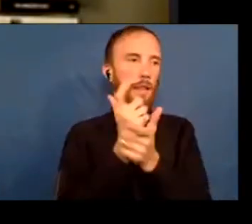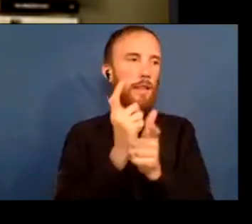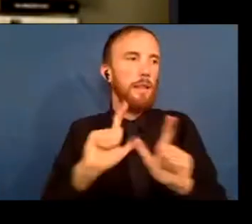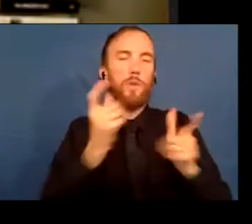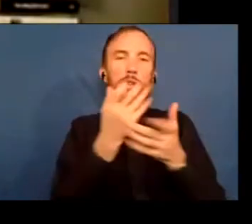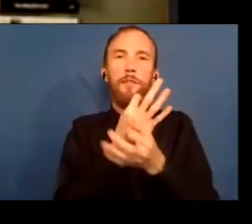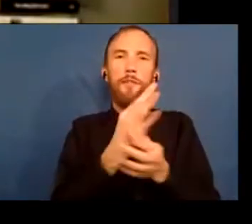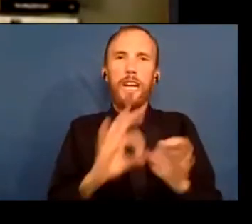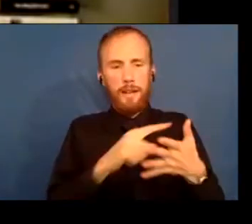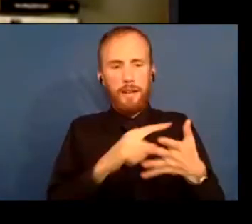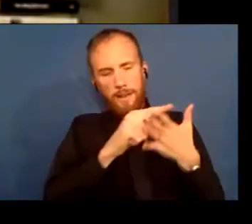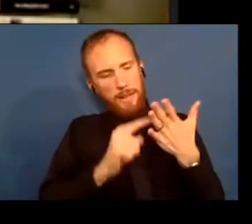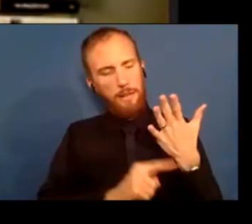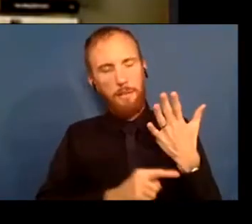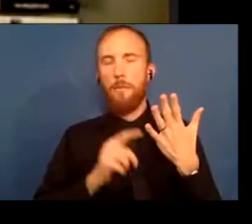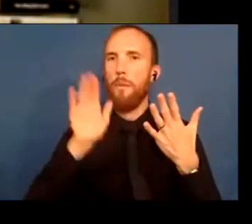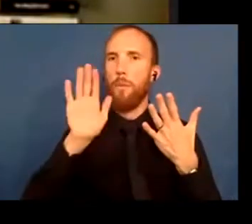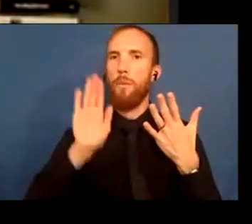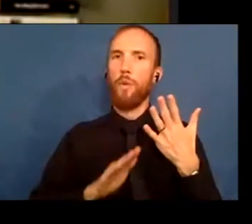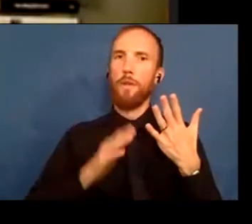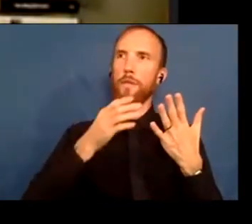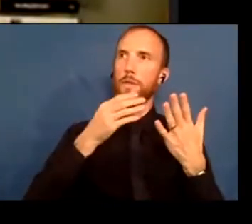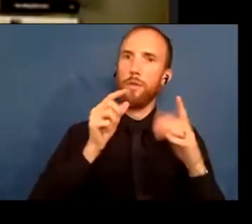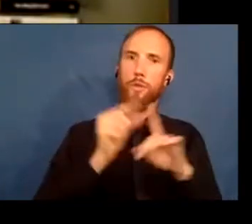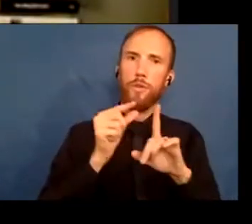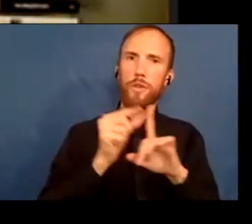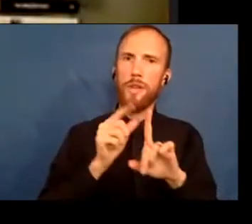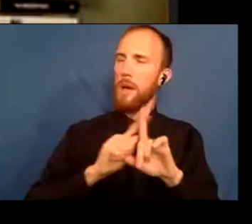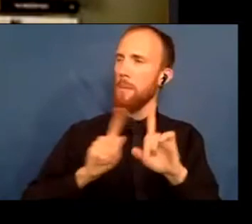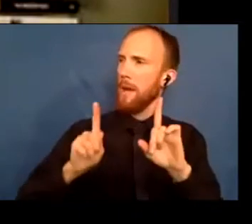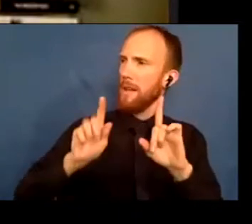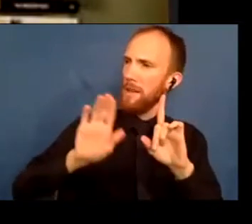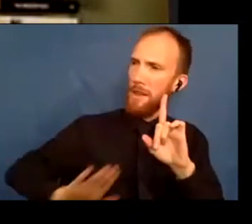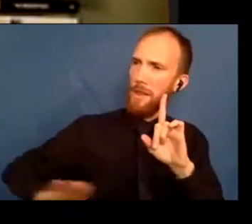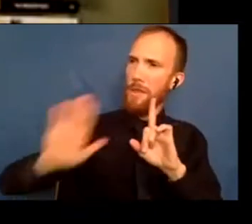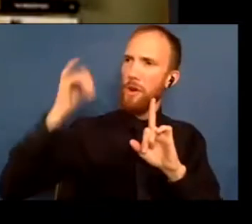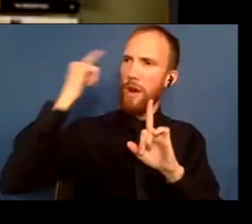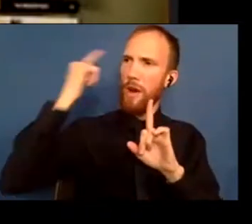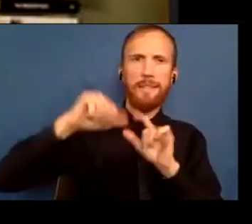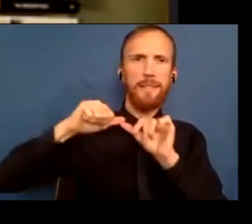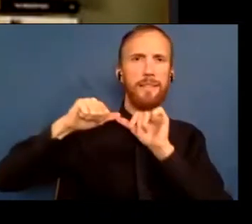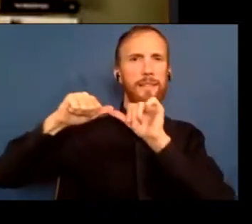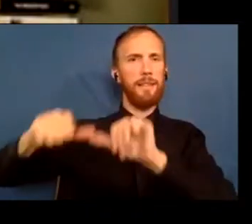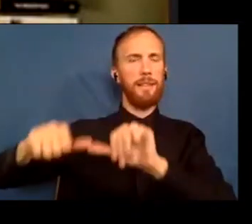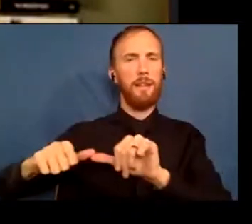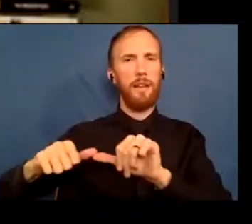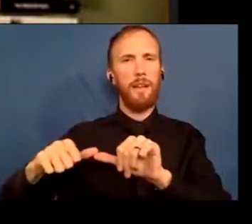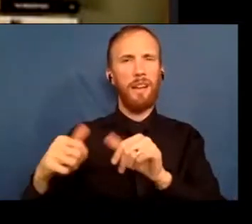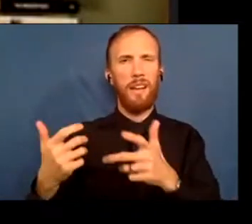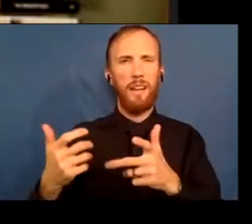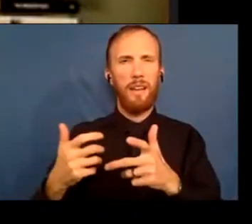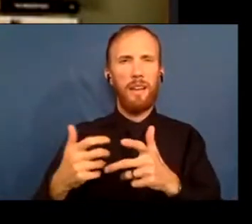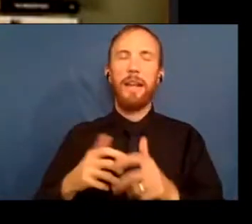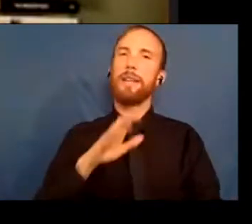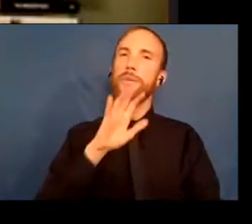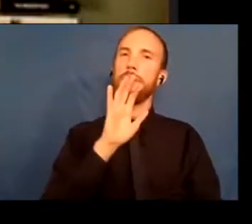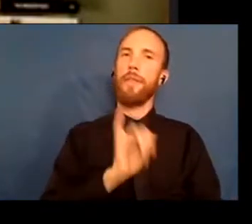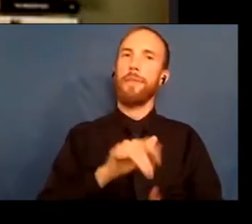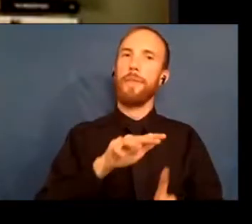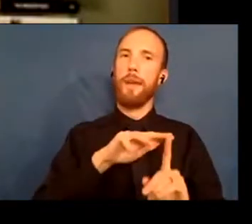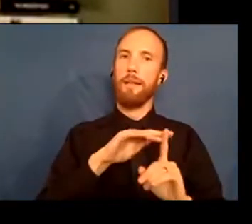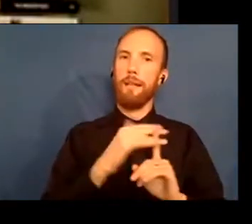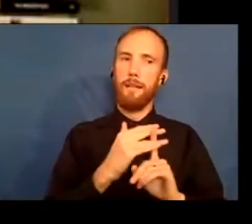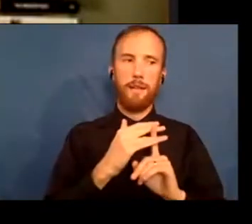How is it that their ideas were able to prevail? And it's in that context that Gramsci is asking, what is an